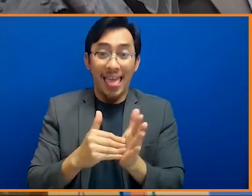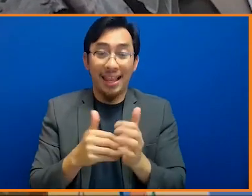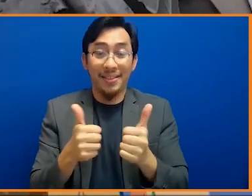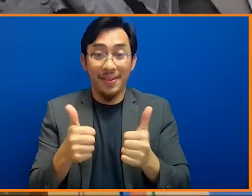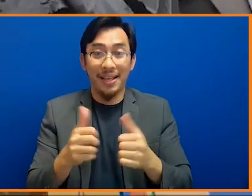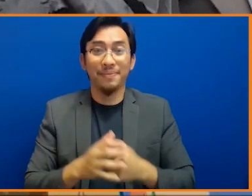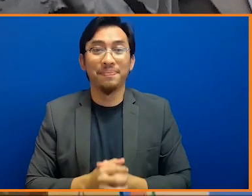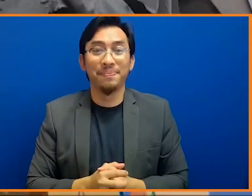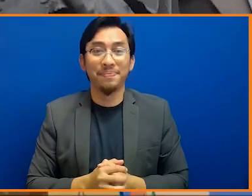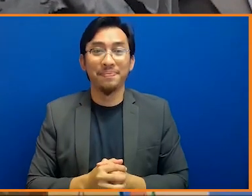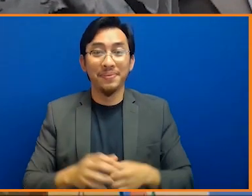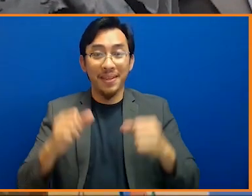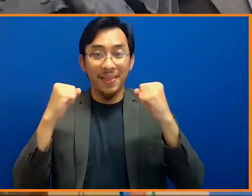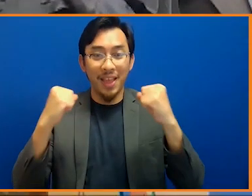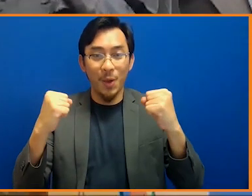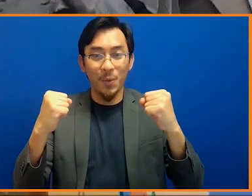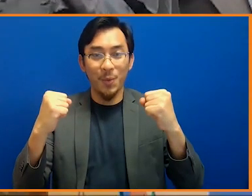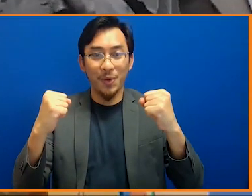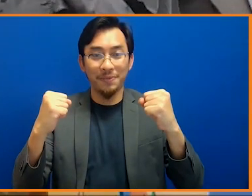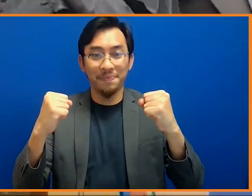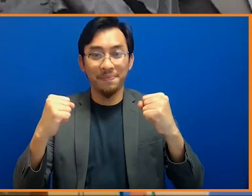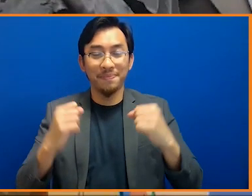again.